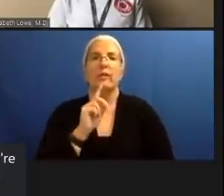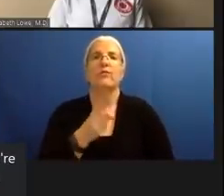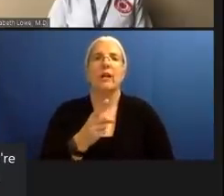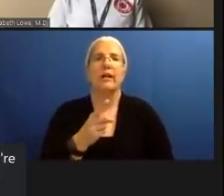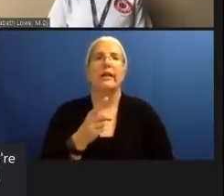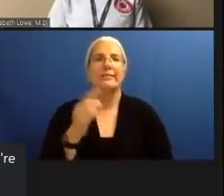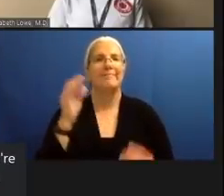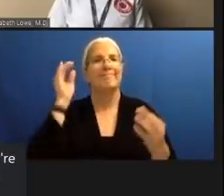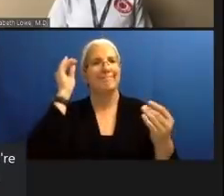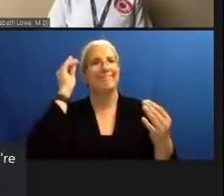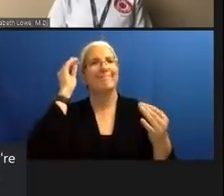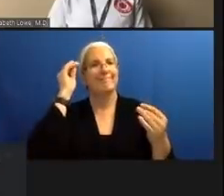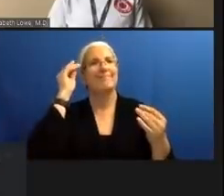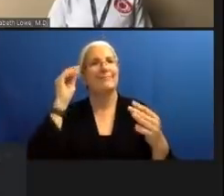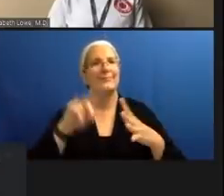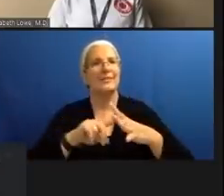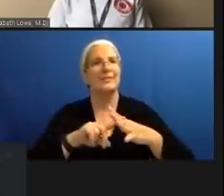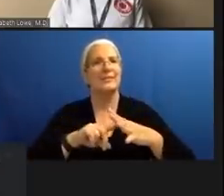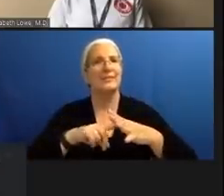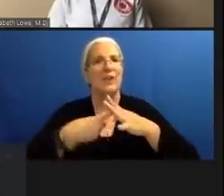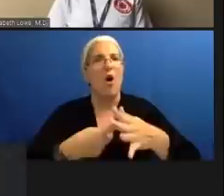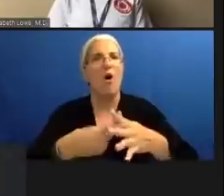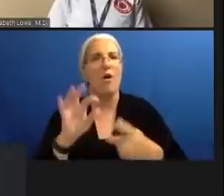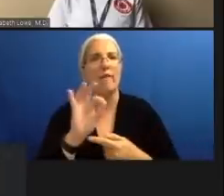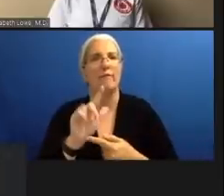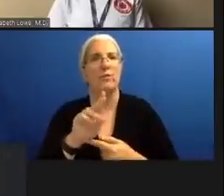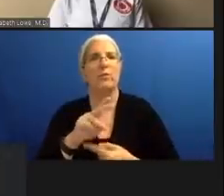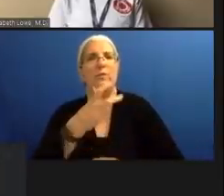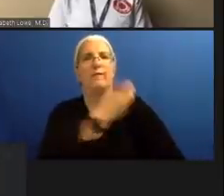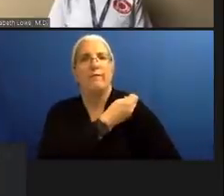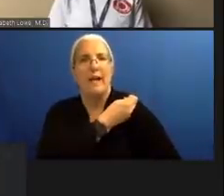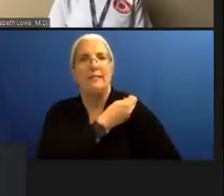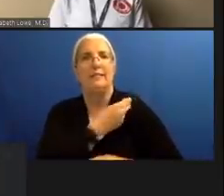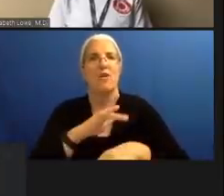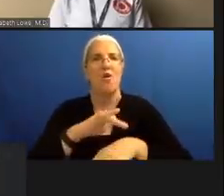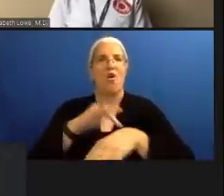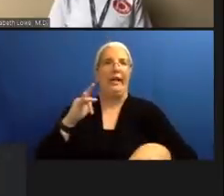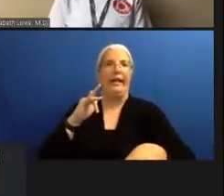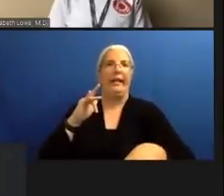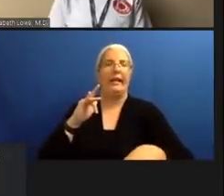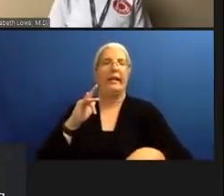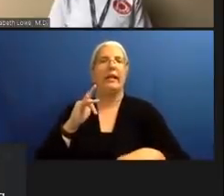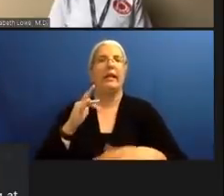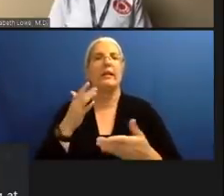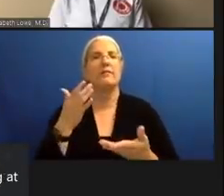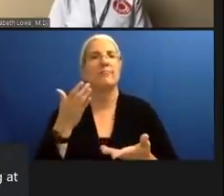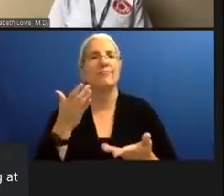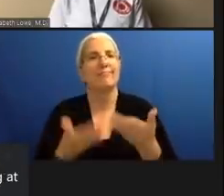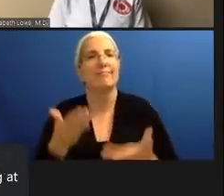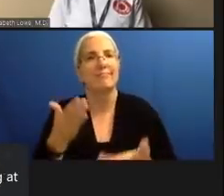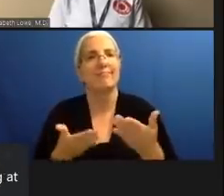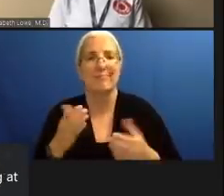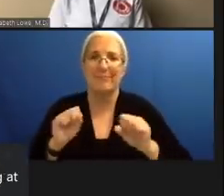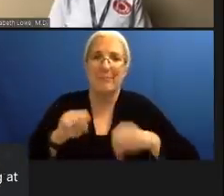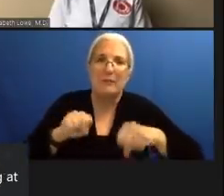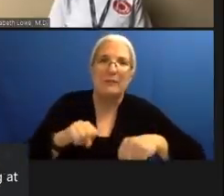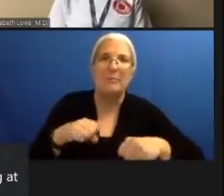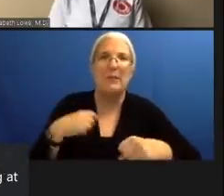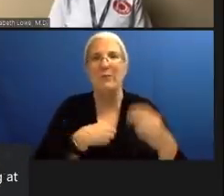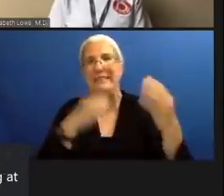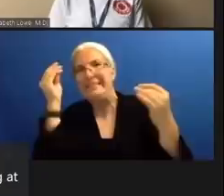initiation of the project to get people vaccinated, and looking at different ways to piggyback this on